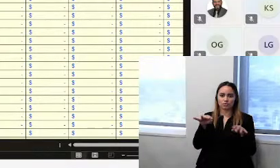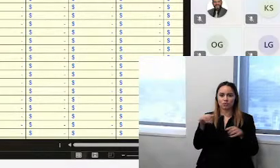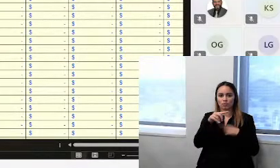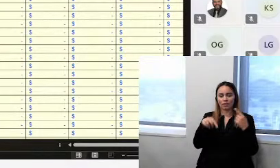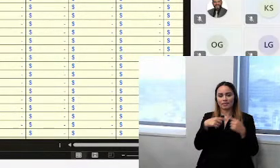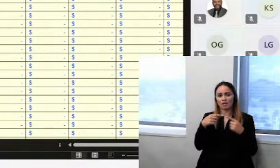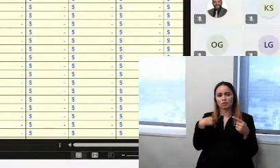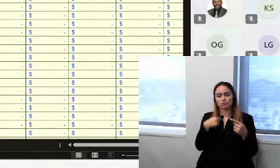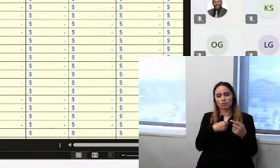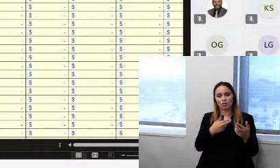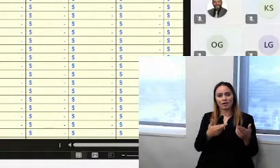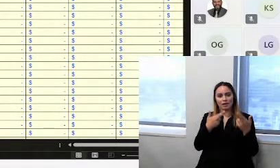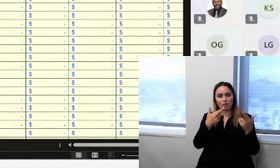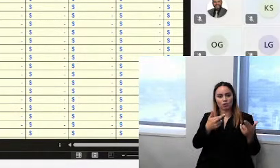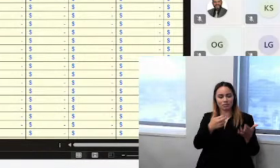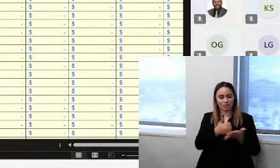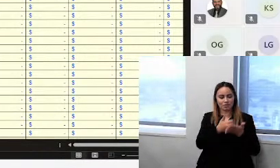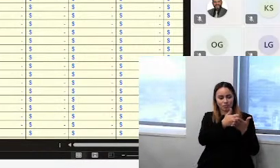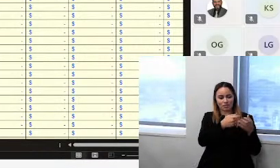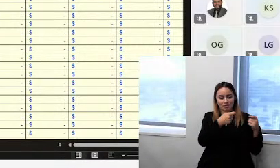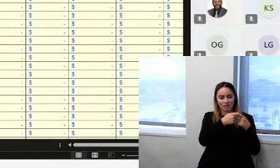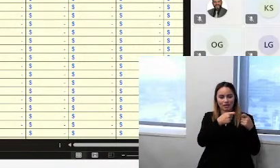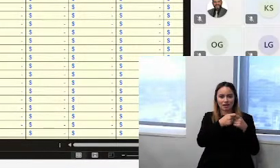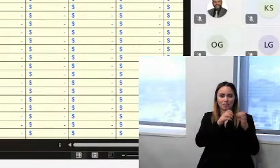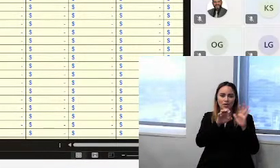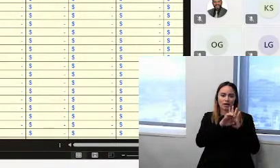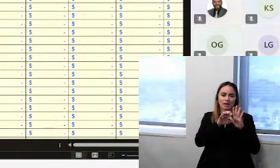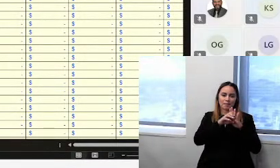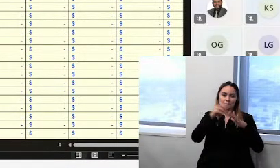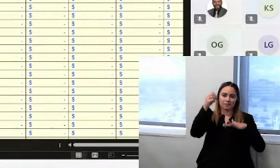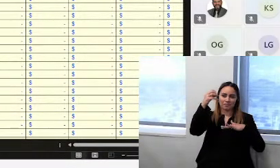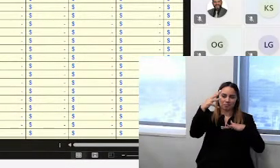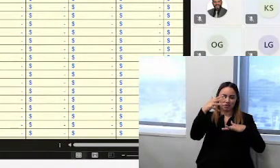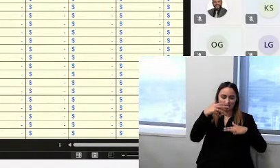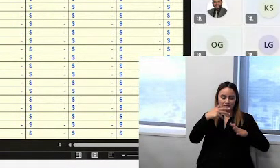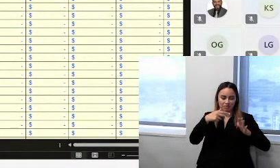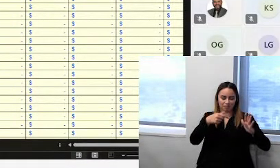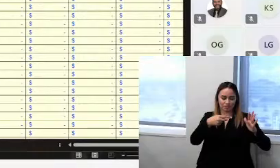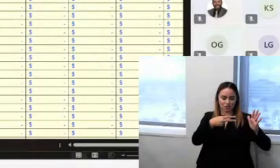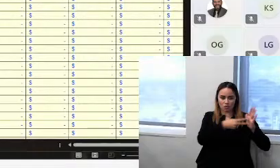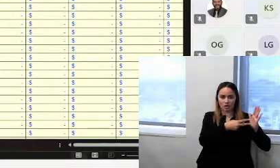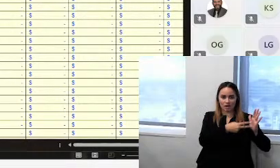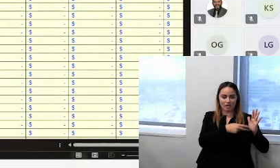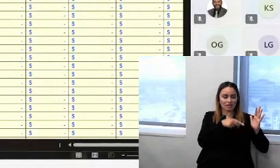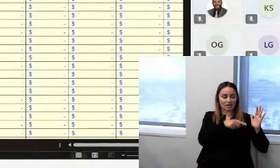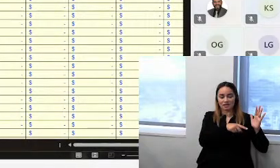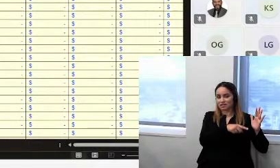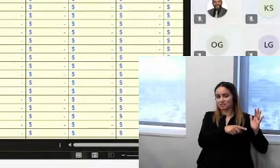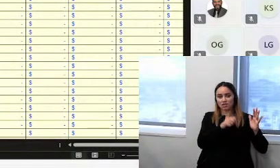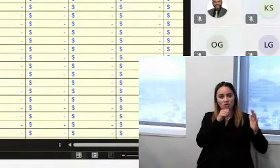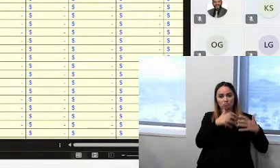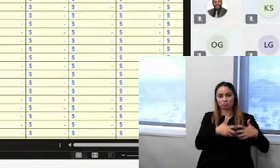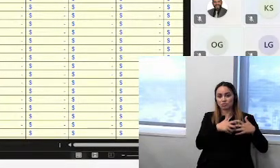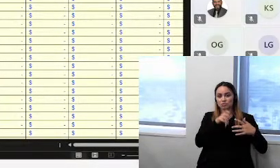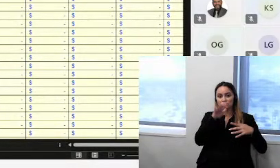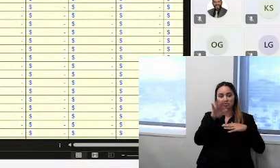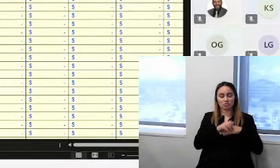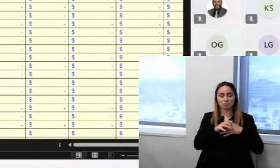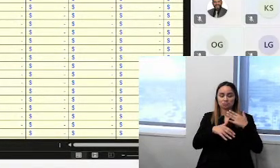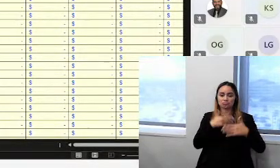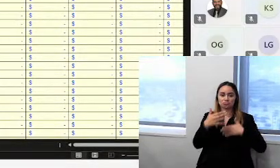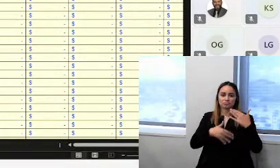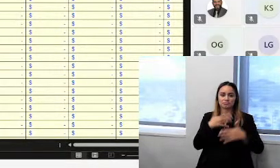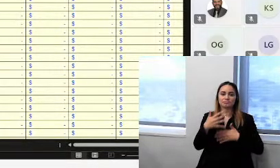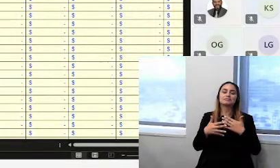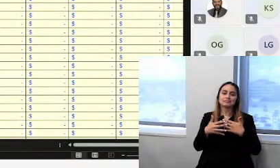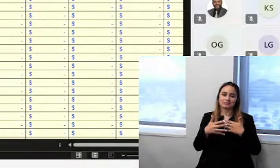gets injected into the system was not originally designed to do that. So what you're studying is when you are